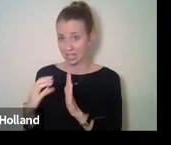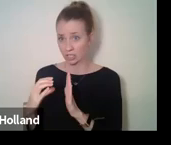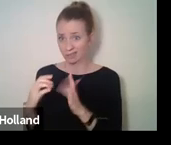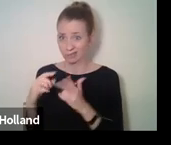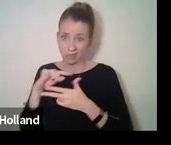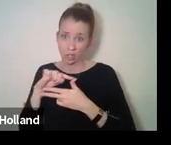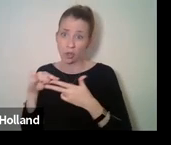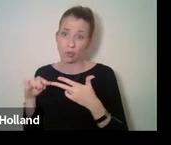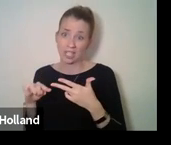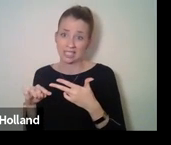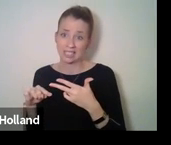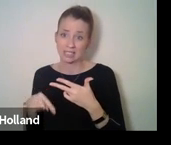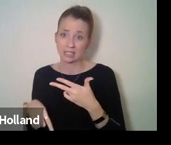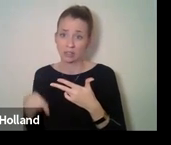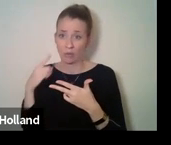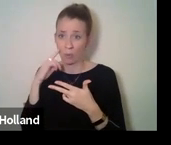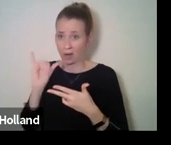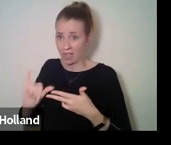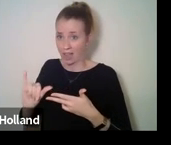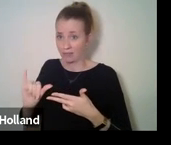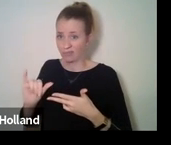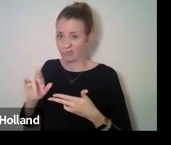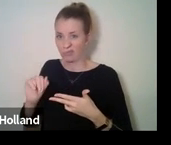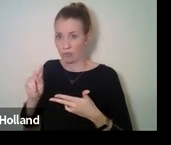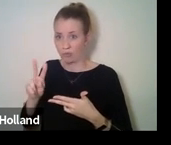pieces to the rate.